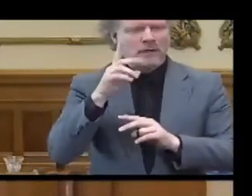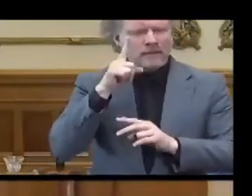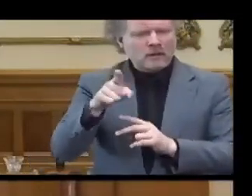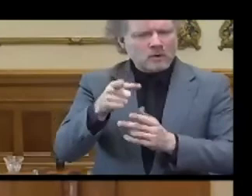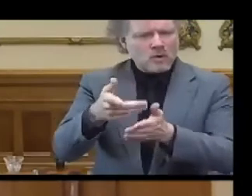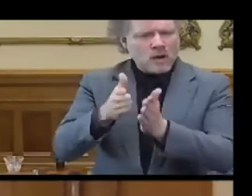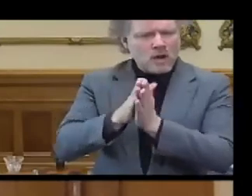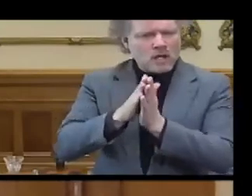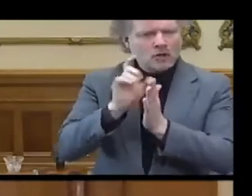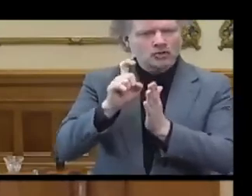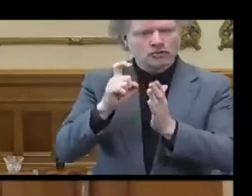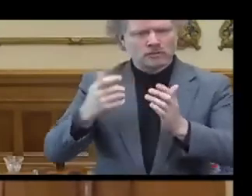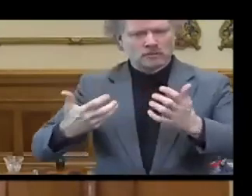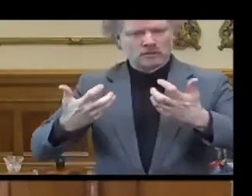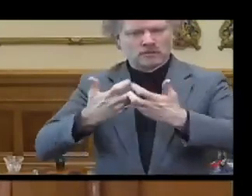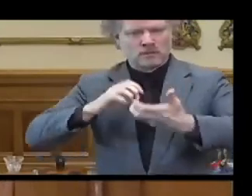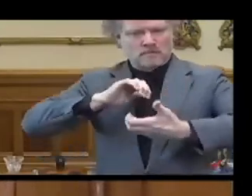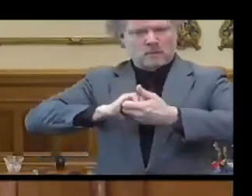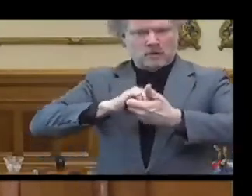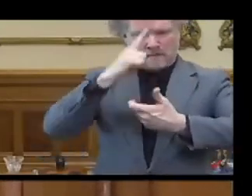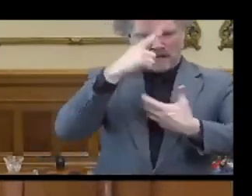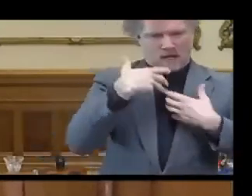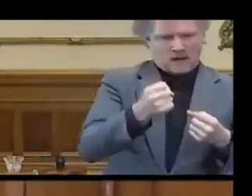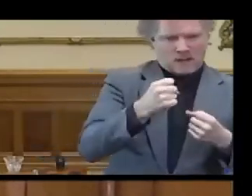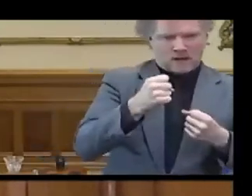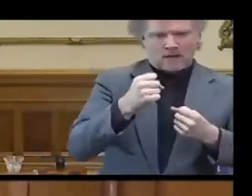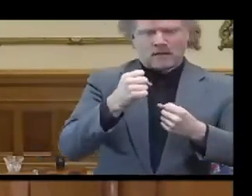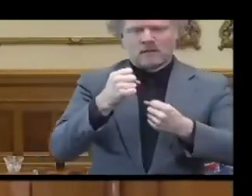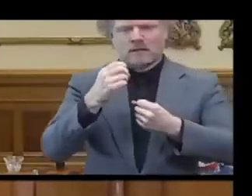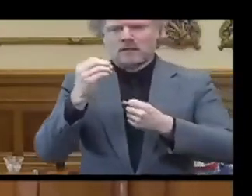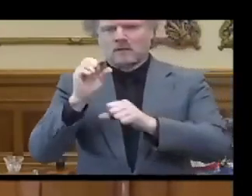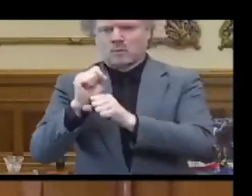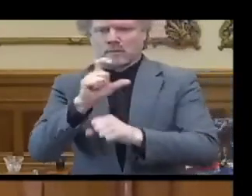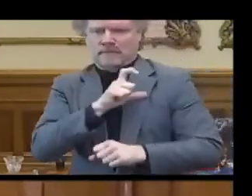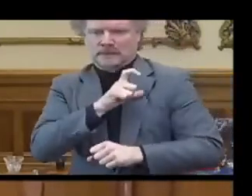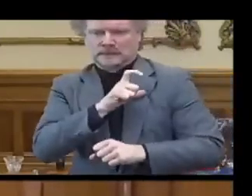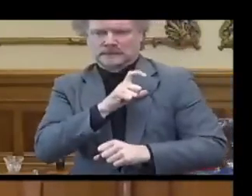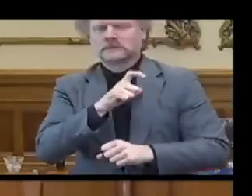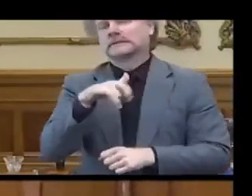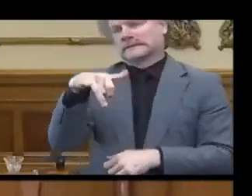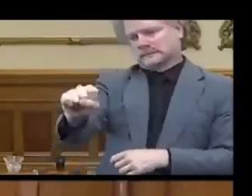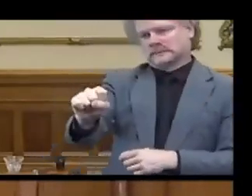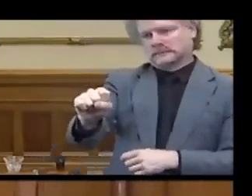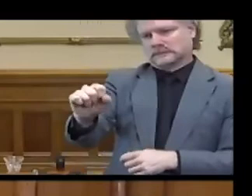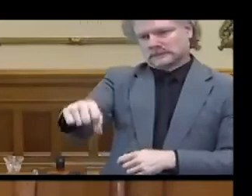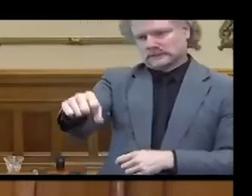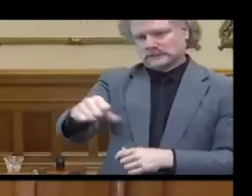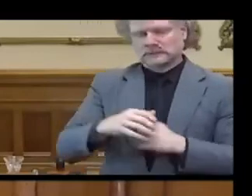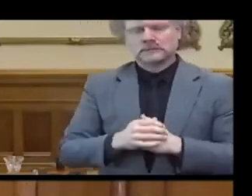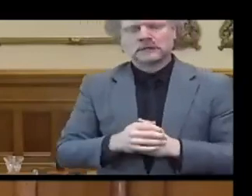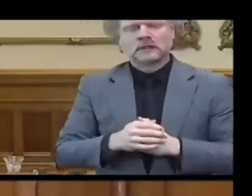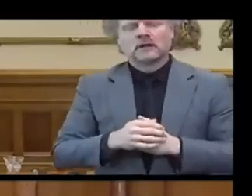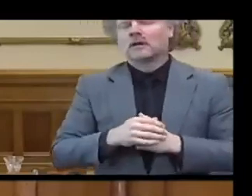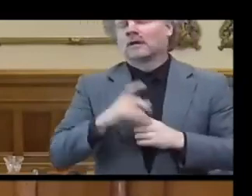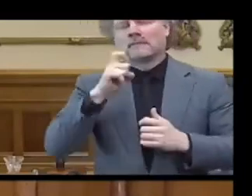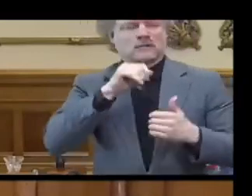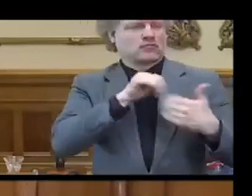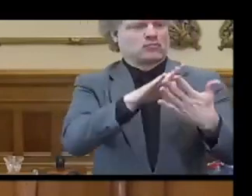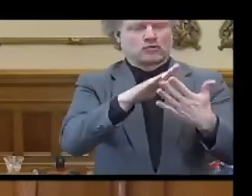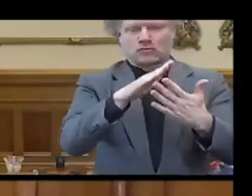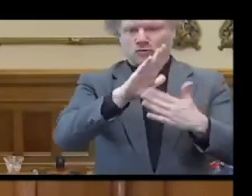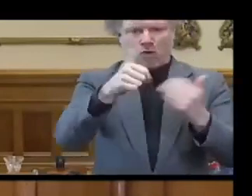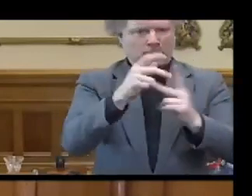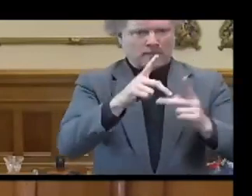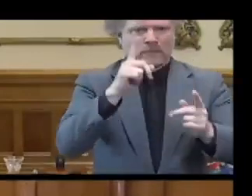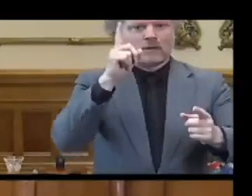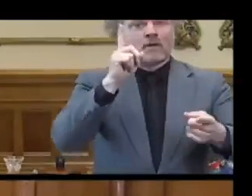there should be a partnership with a mental health professional teaching law enforcement, and the answer is yes. We have to be all things to all people until they